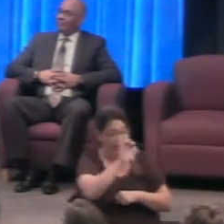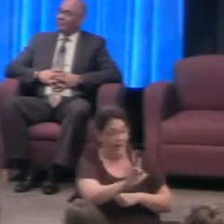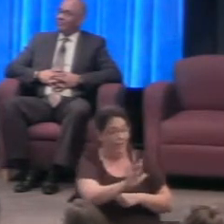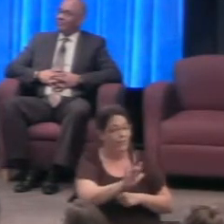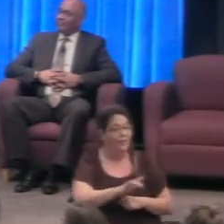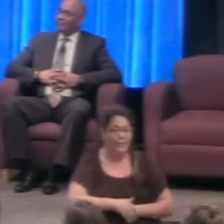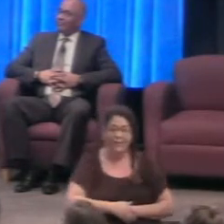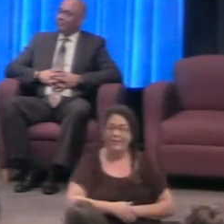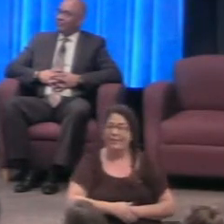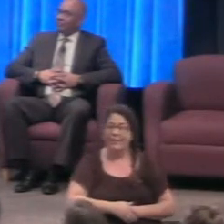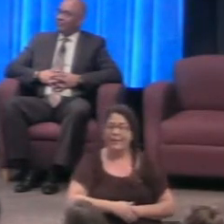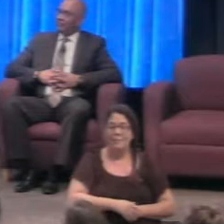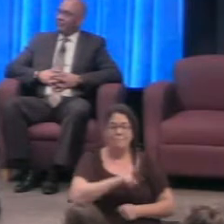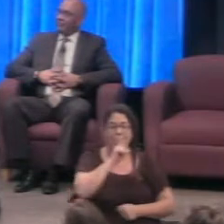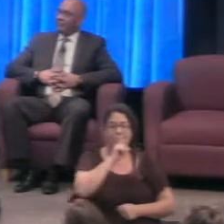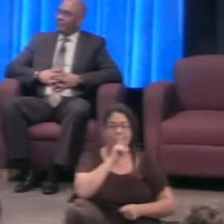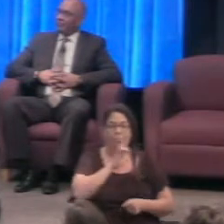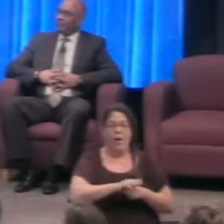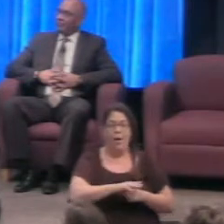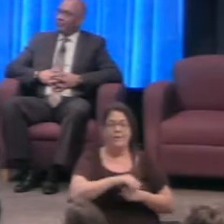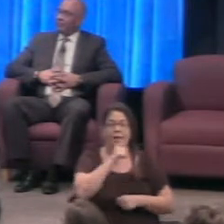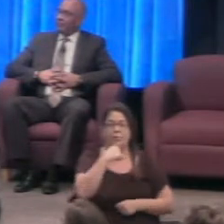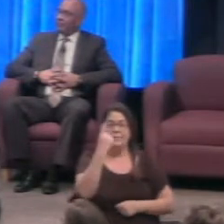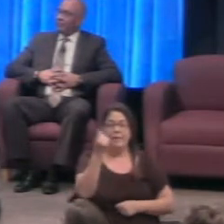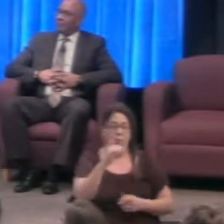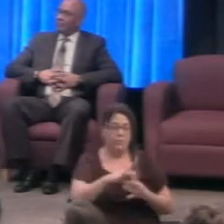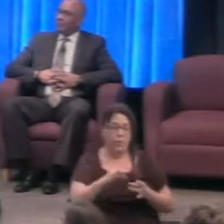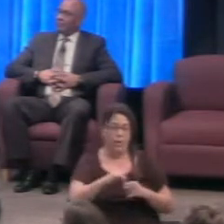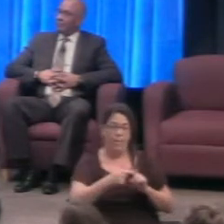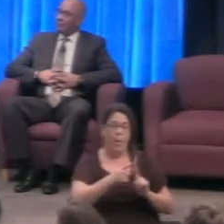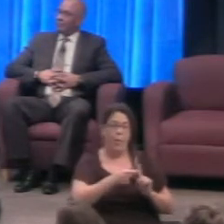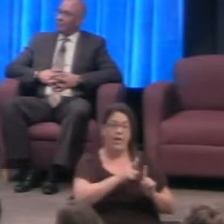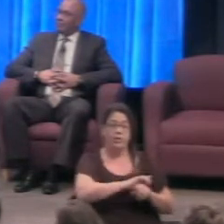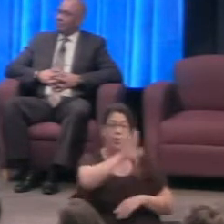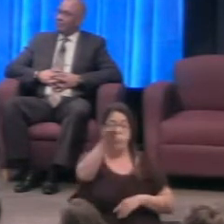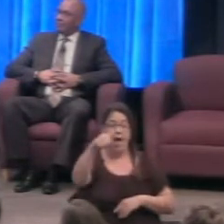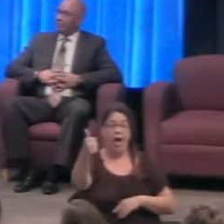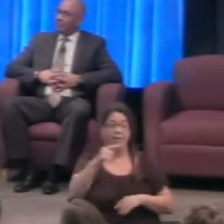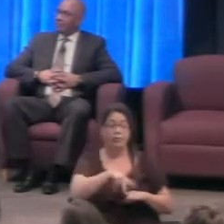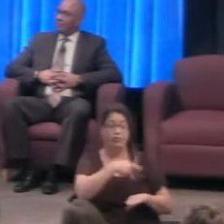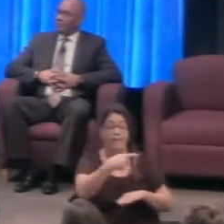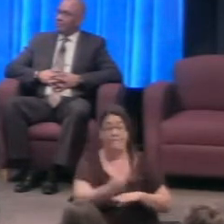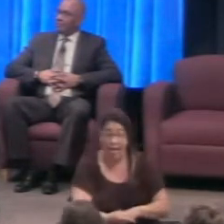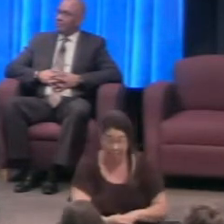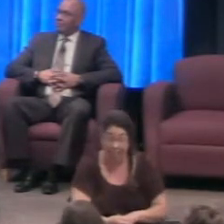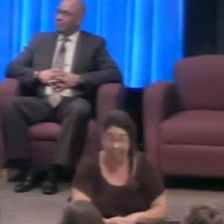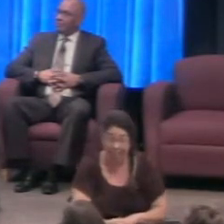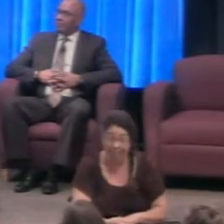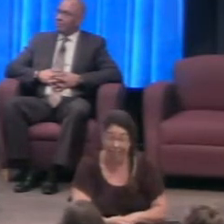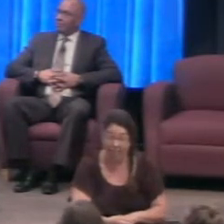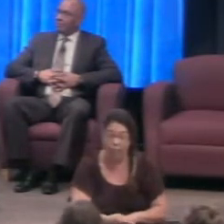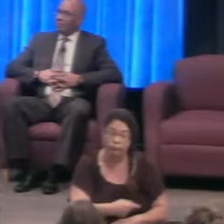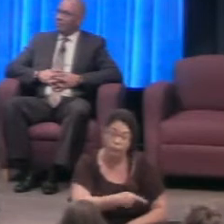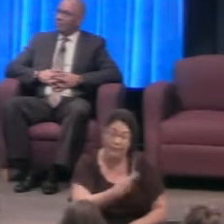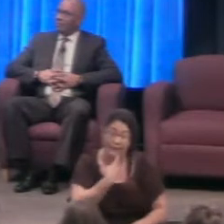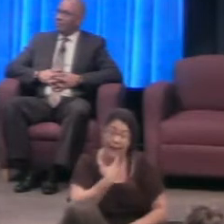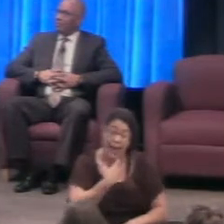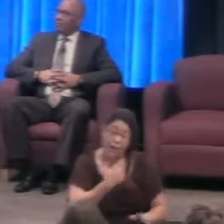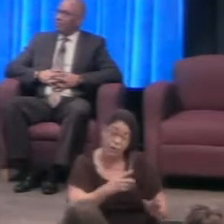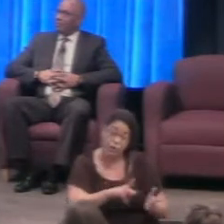promise not to tell the story about when she was overseas and she tripped and fell, allegedly.